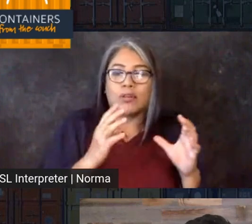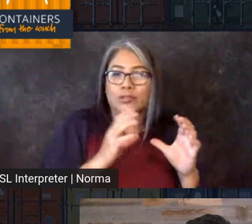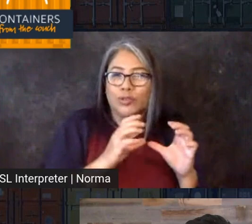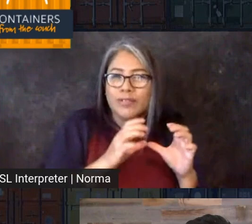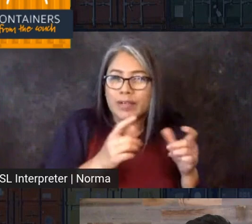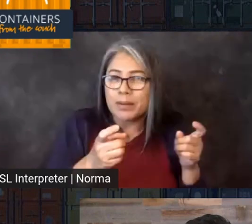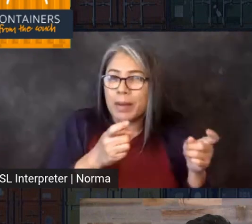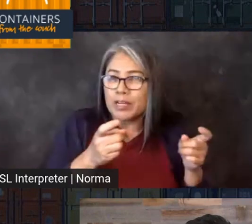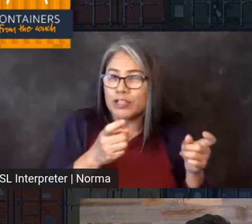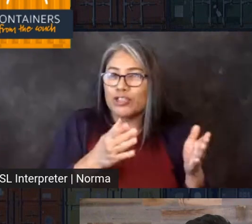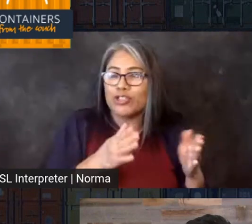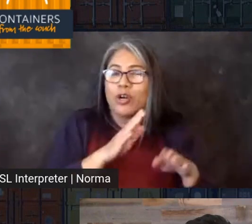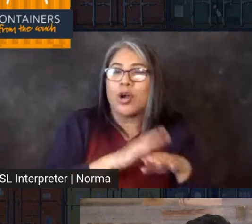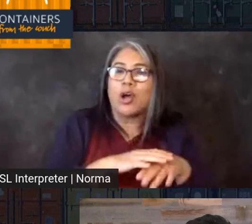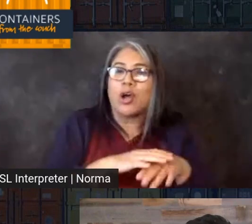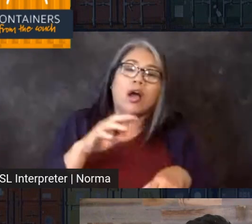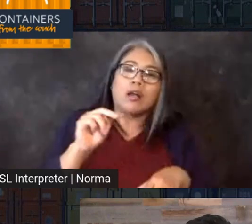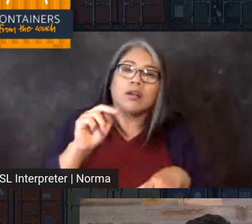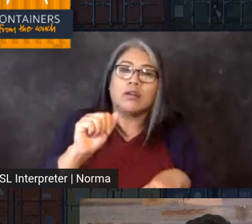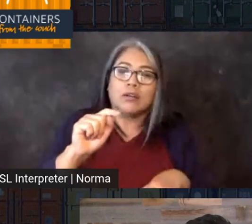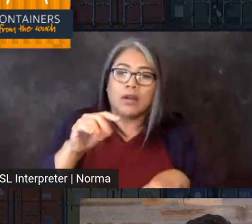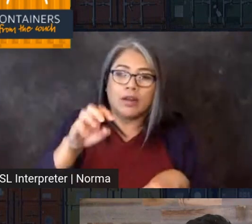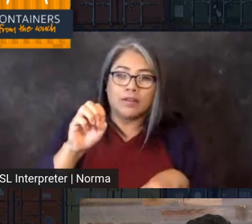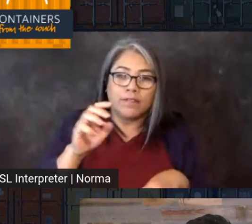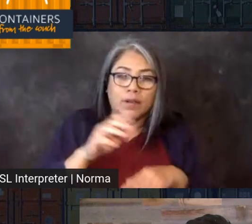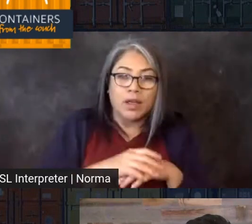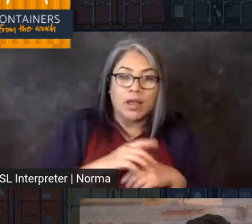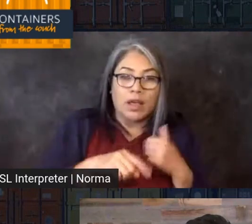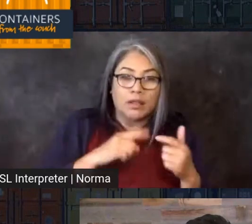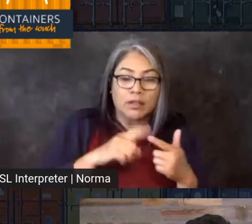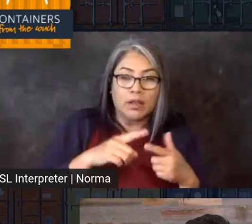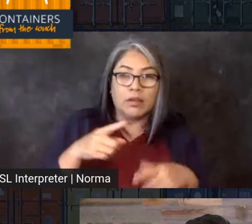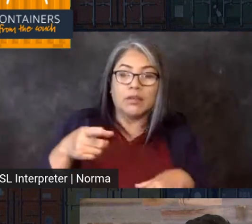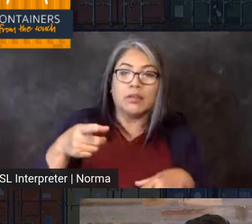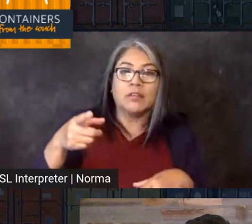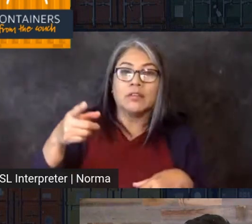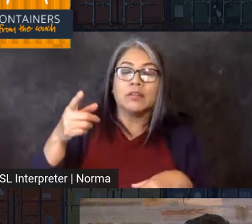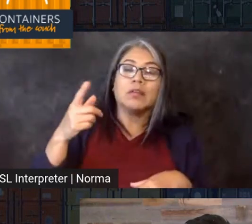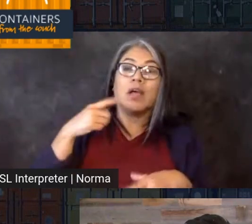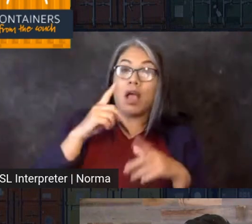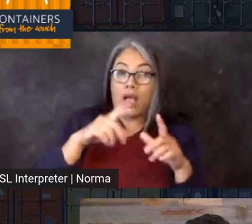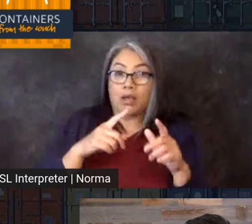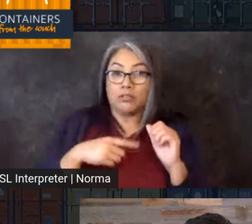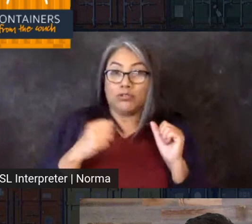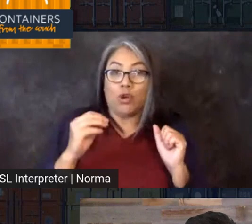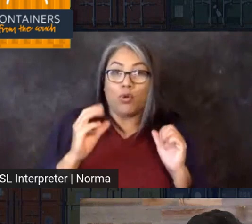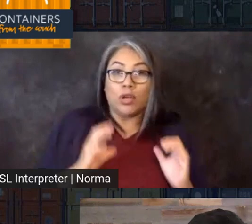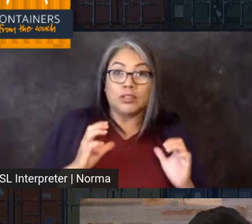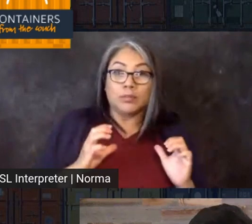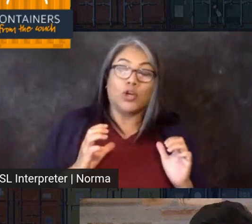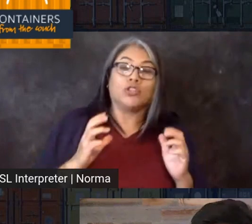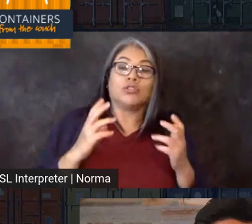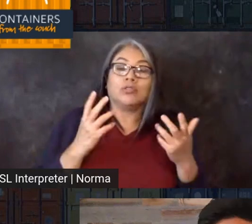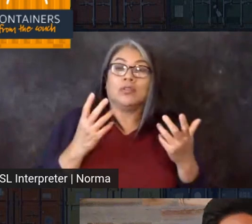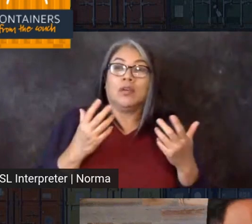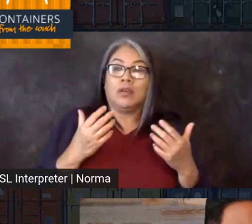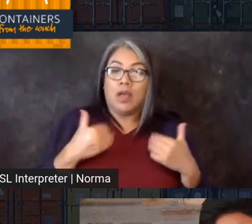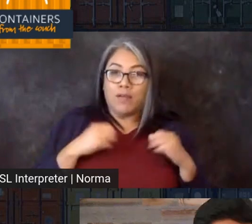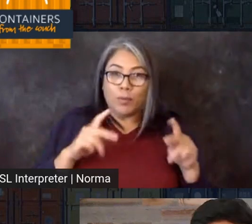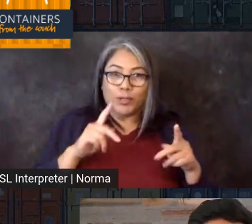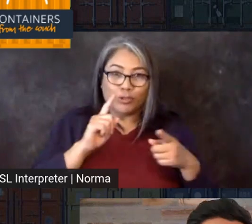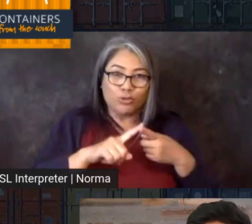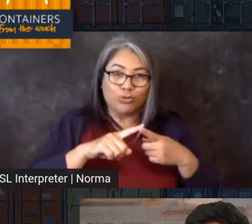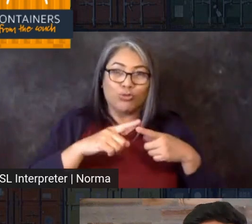get to leverage a lot of these tools on cloud while they're running on premises. So it makes it that much more easier when they do